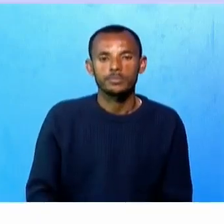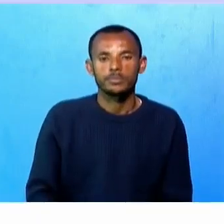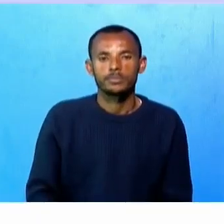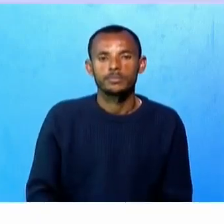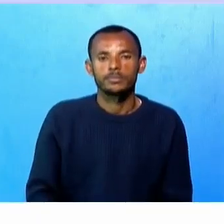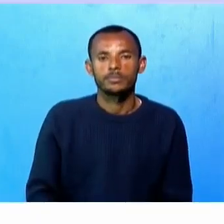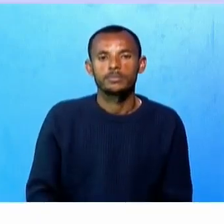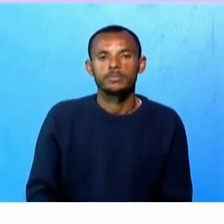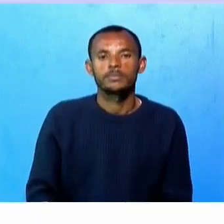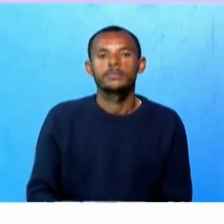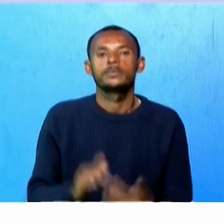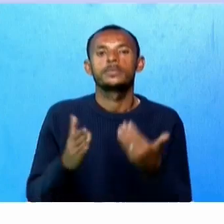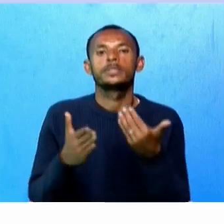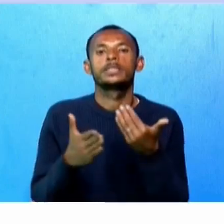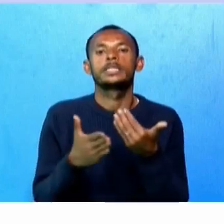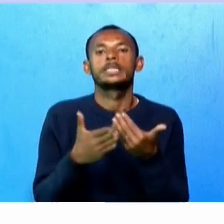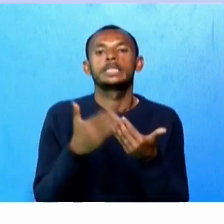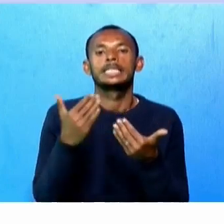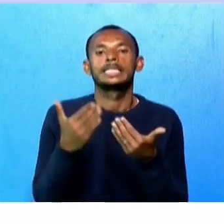simple interest.